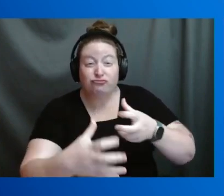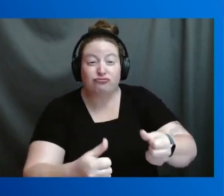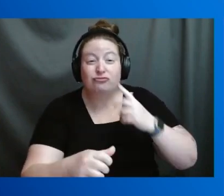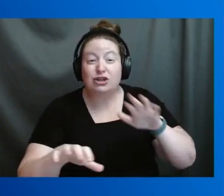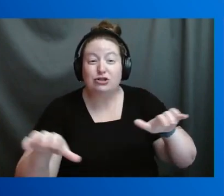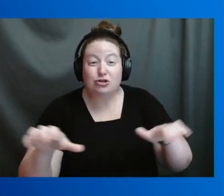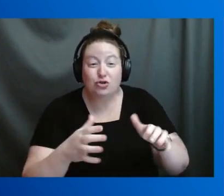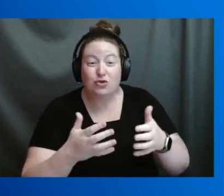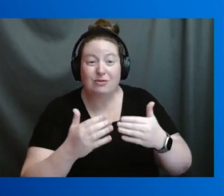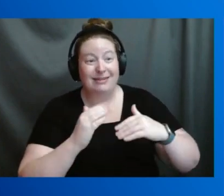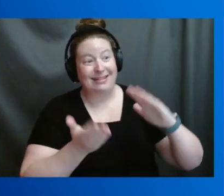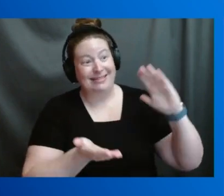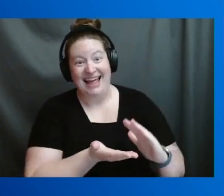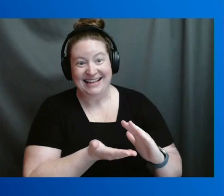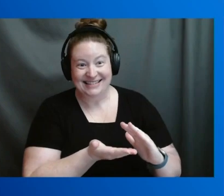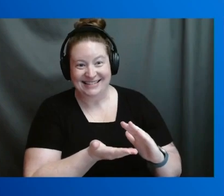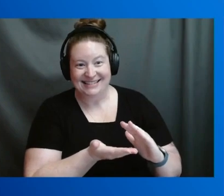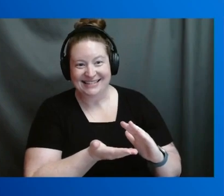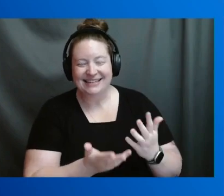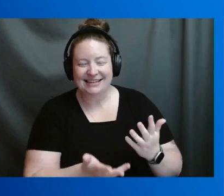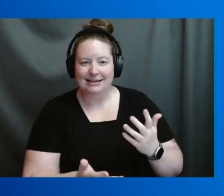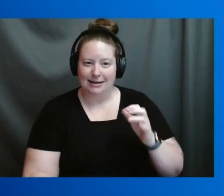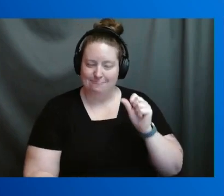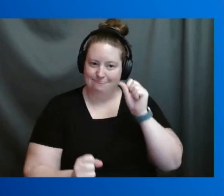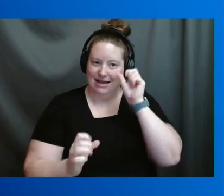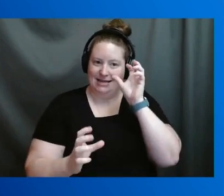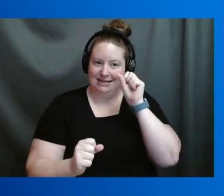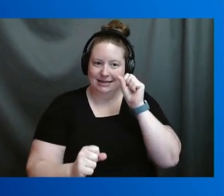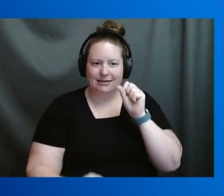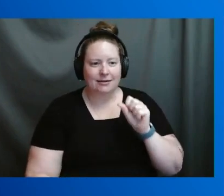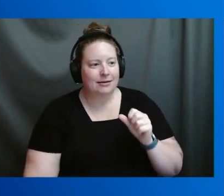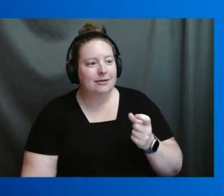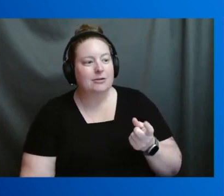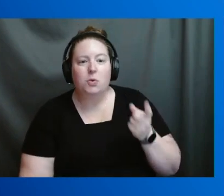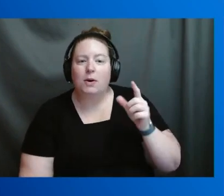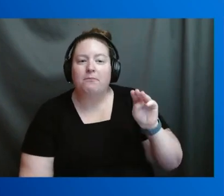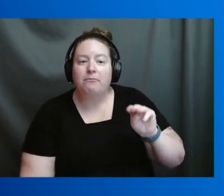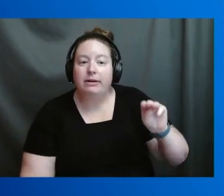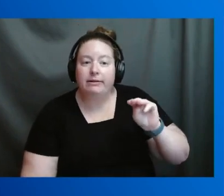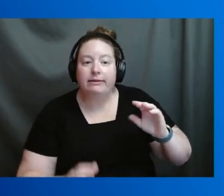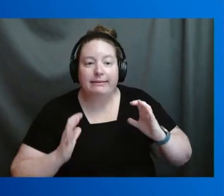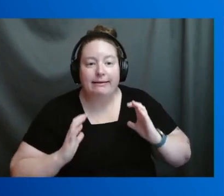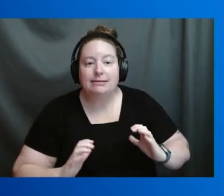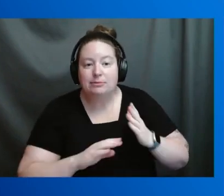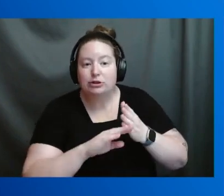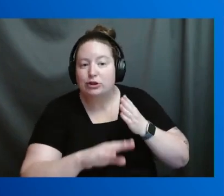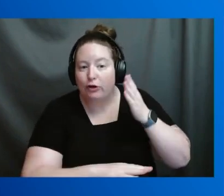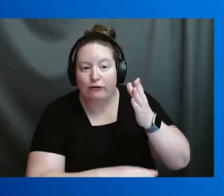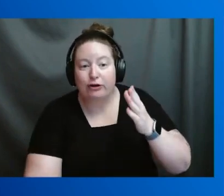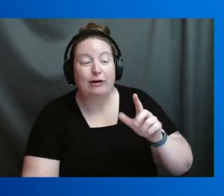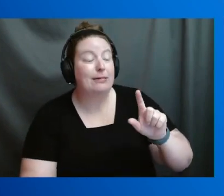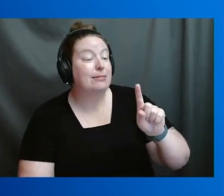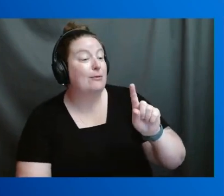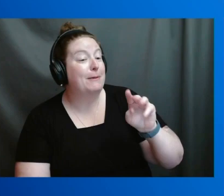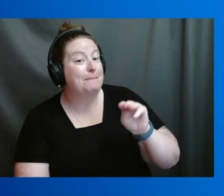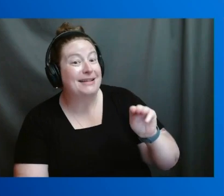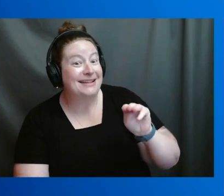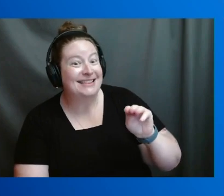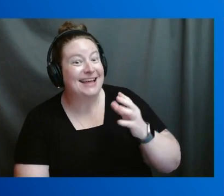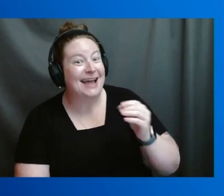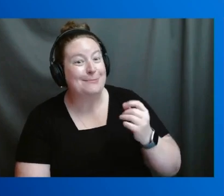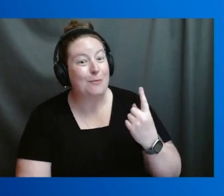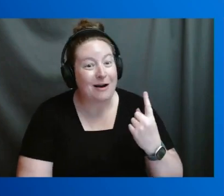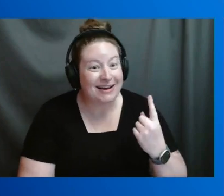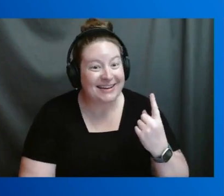And so, among the 1 million customers and more that we have, the millionth and first customer who comes on board saying, wow, this is